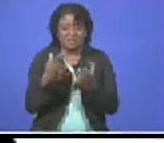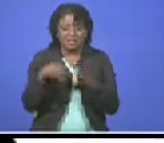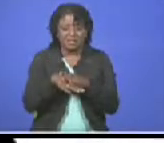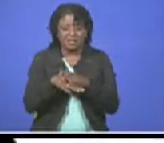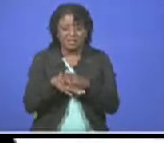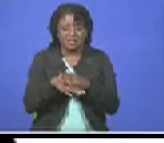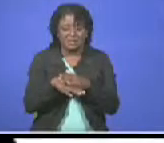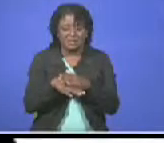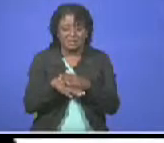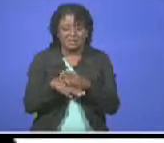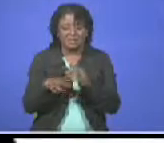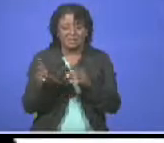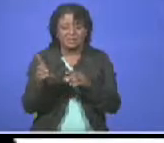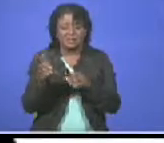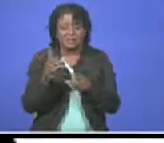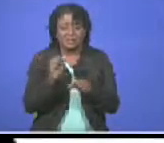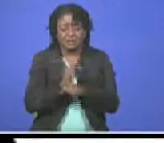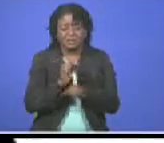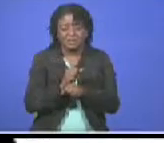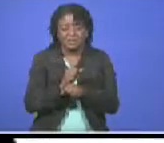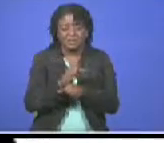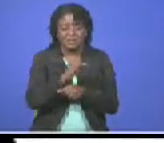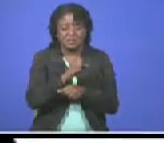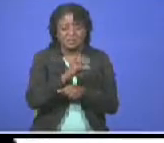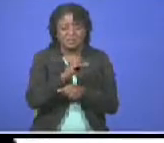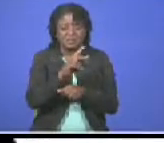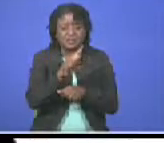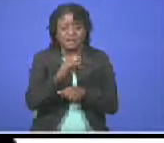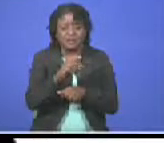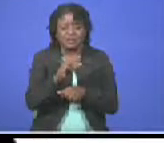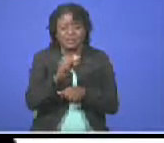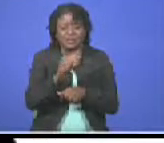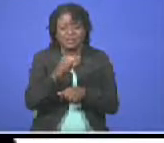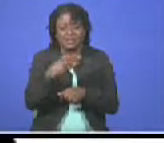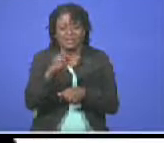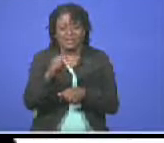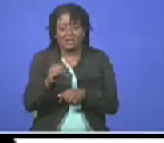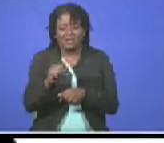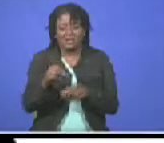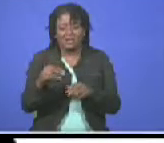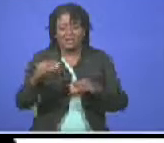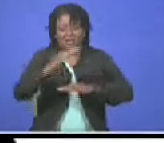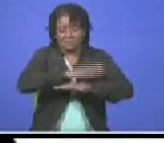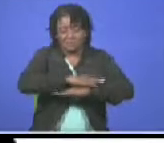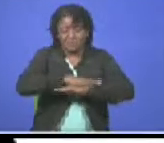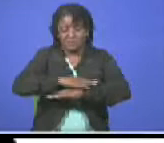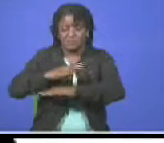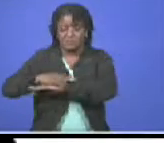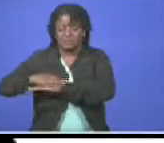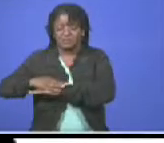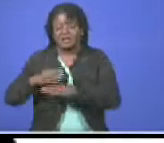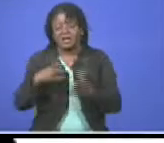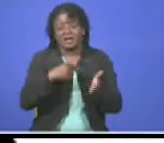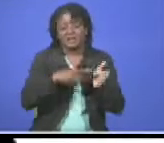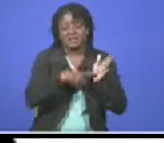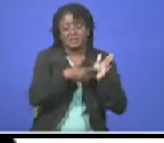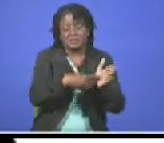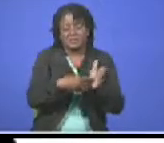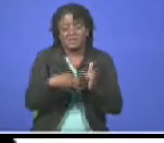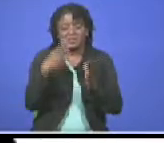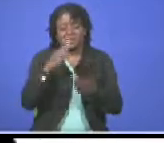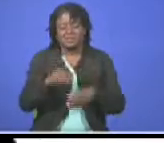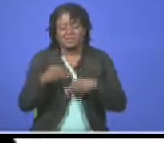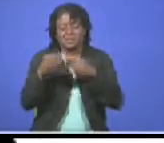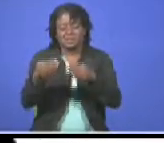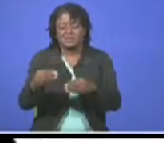Scout-A-Thon. Booths and displays will be set up so that everyone can get a good